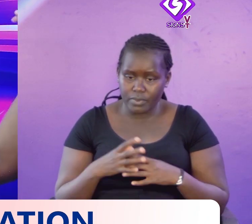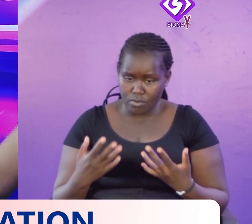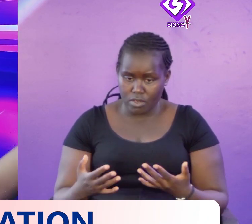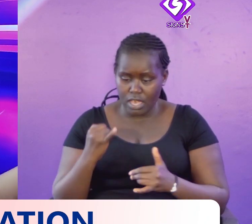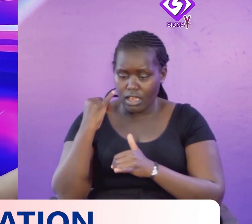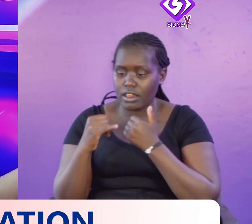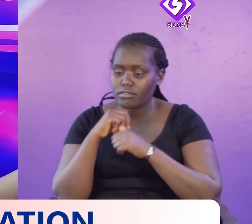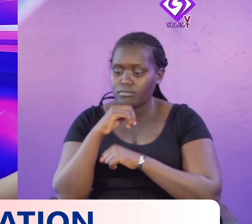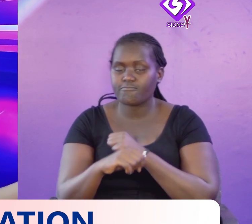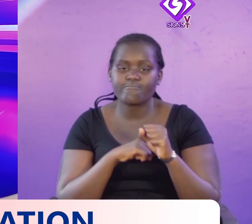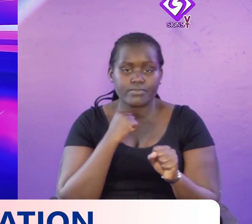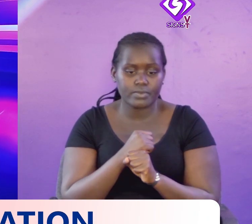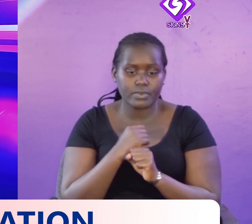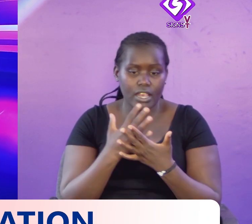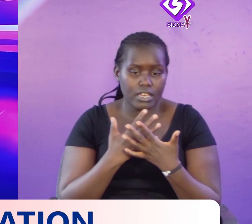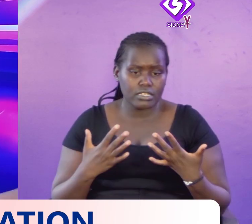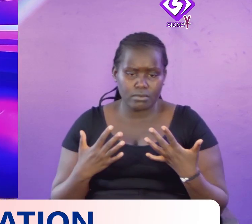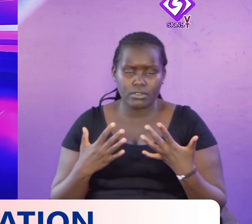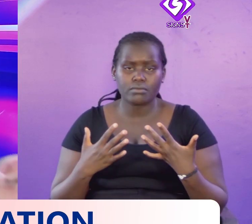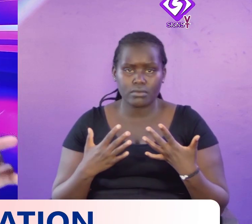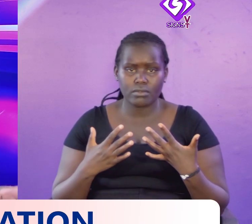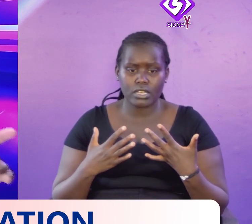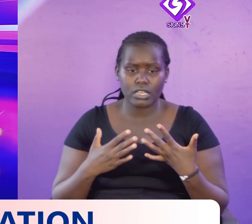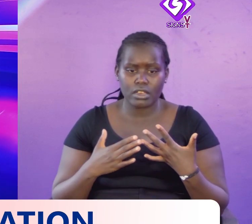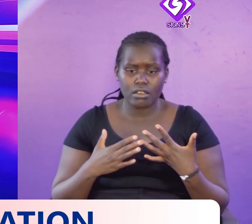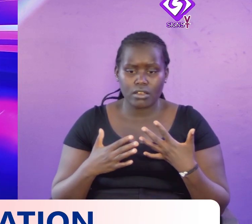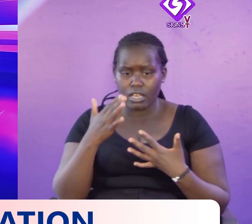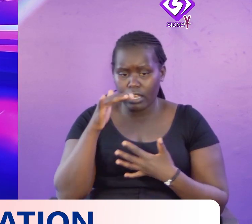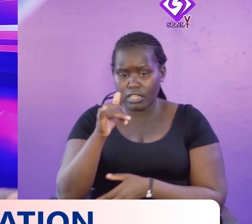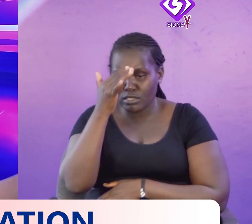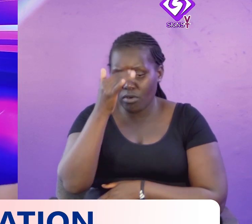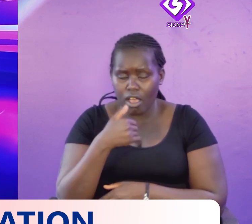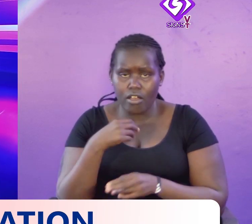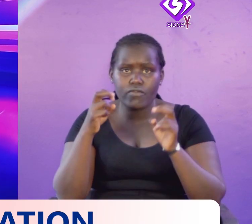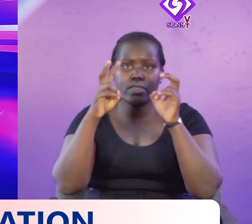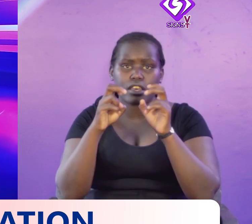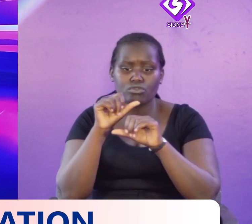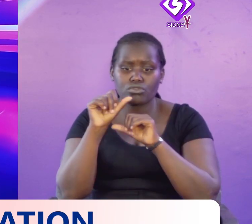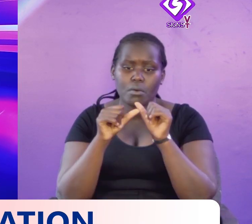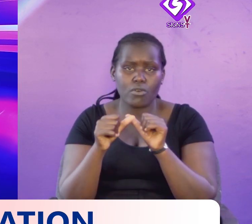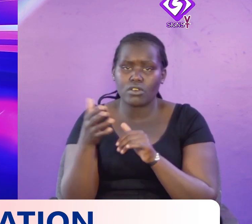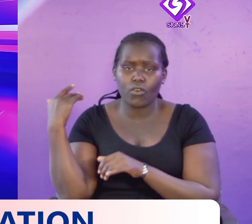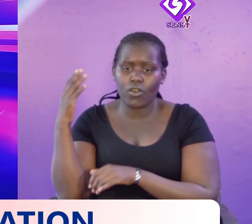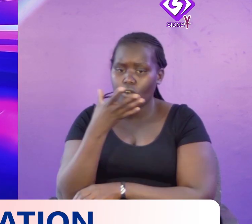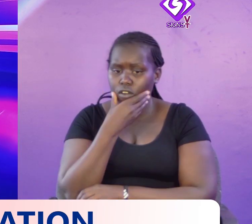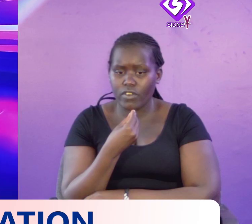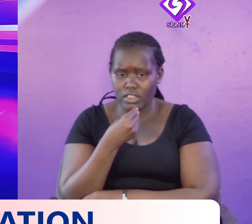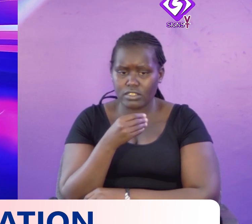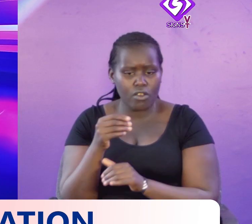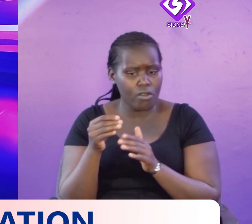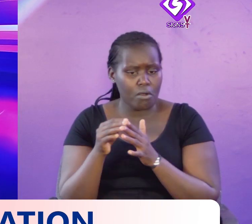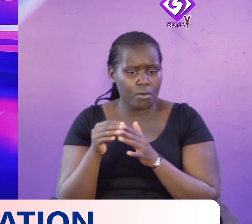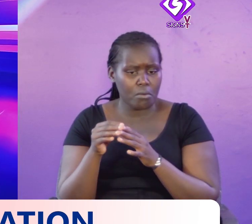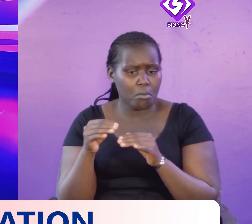last years, some even before we were born. And that is why I dragged in the issue of our forefathers. Had they not fought to take